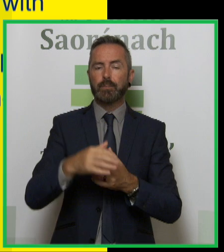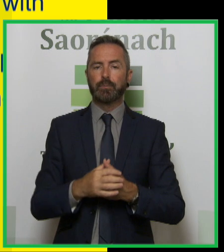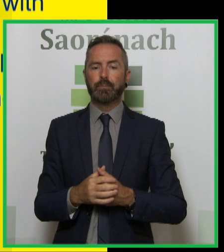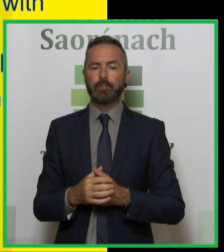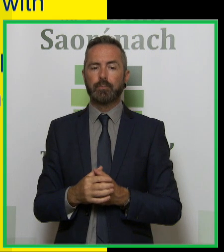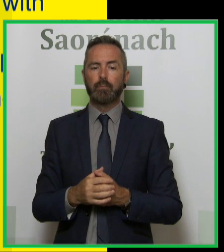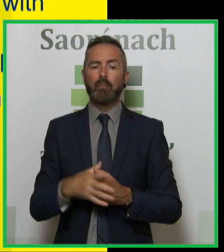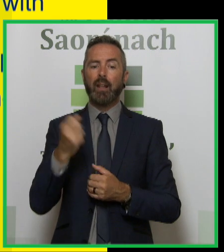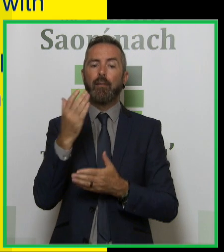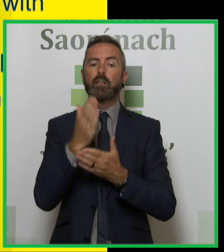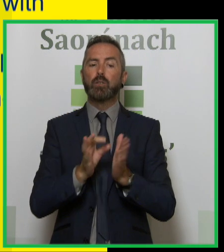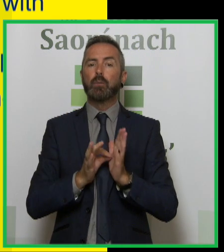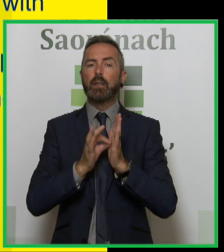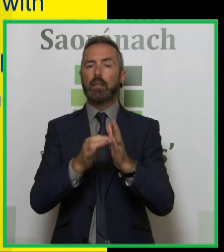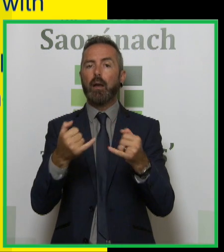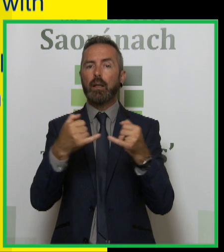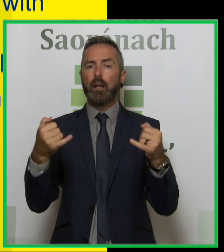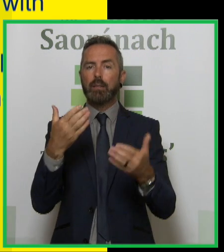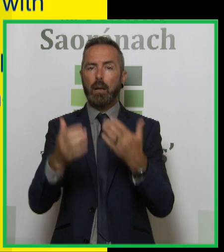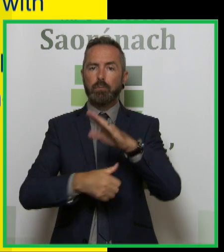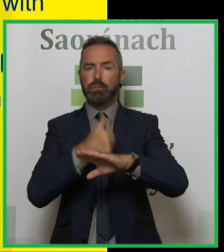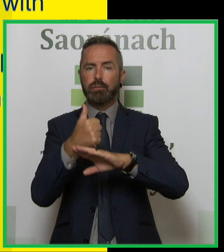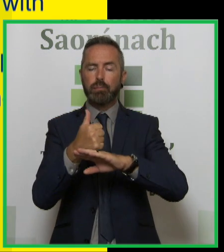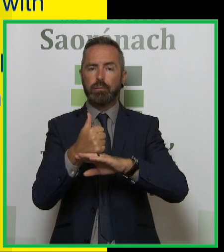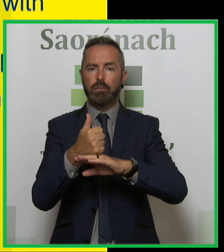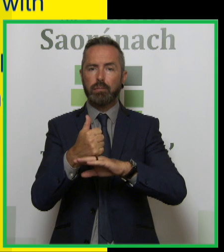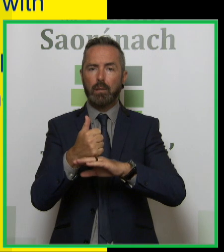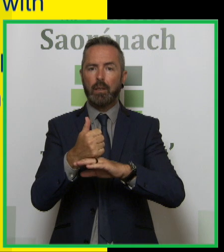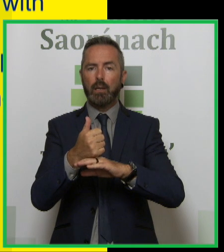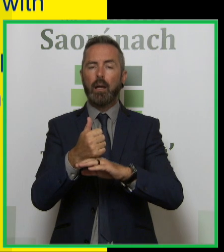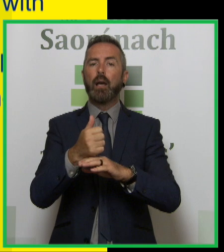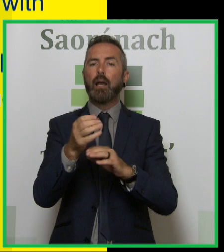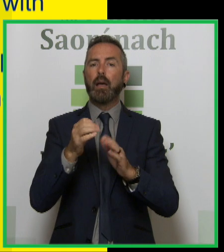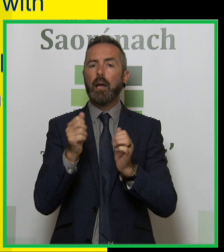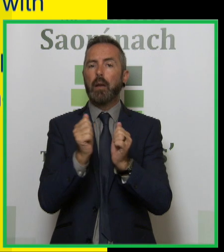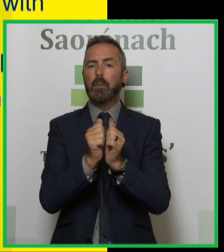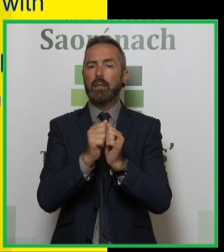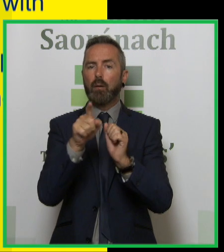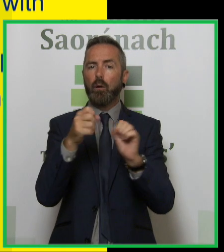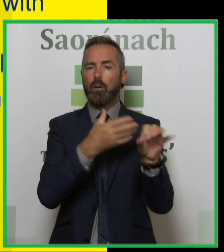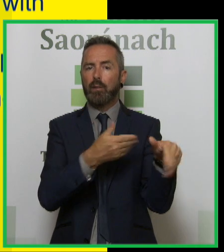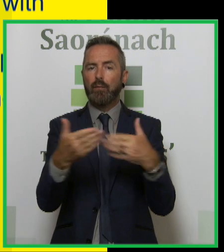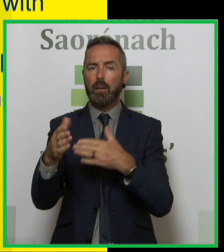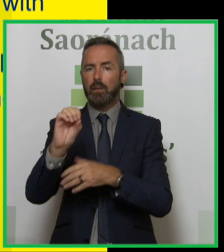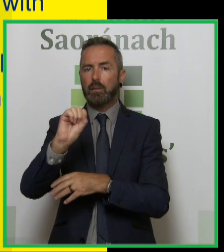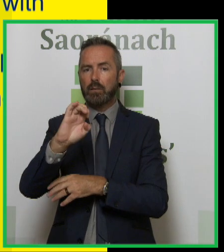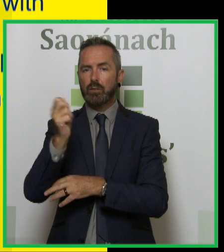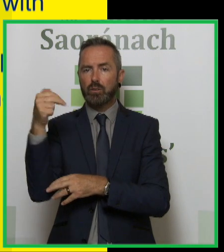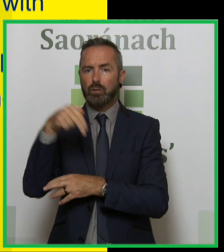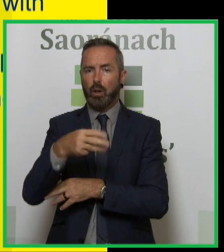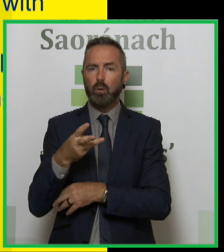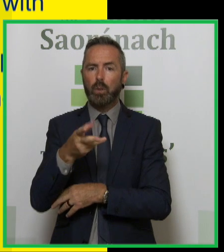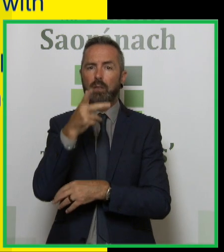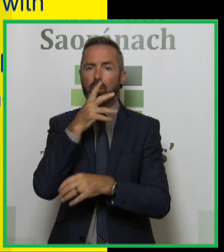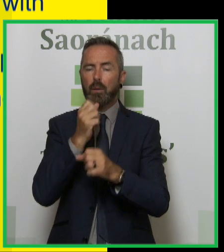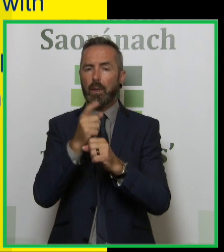then there are guidelines on how to conduct an NA meeting. They're available. Sean might talk about